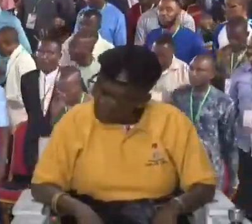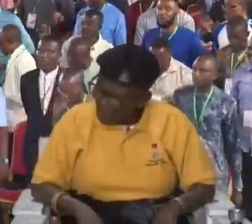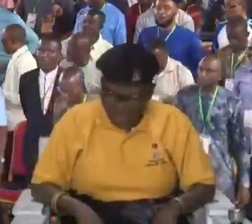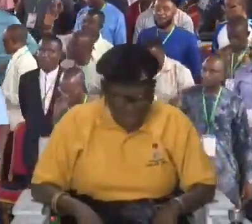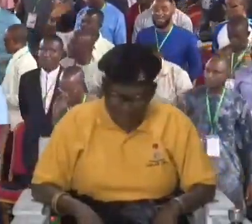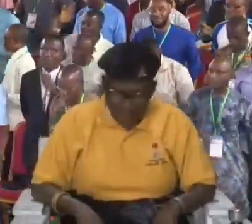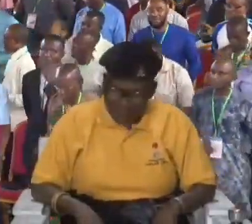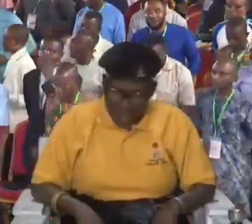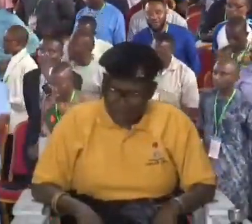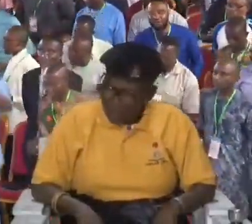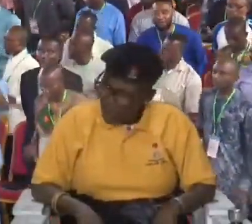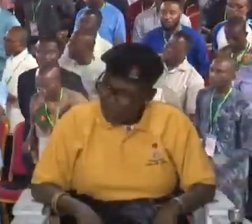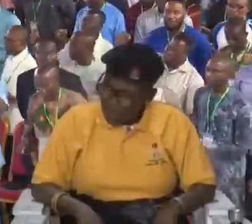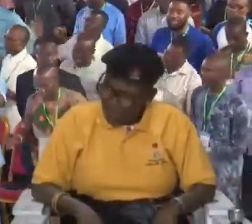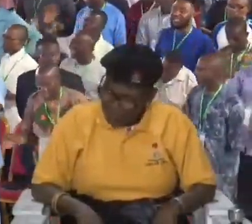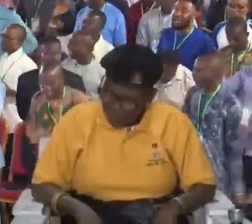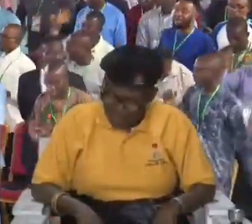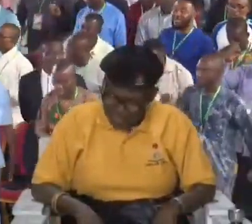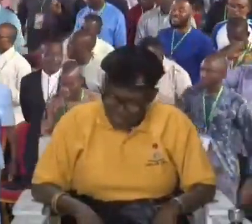Thank you, Father.